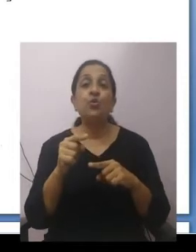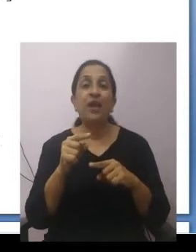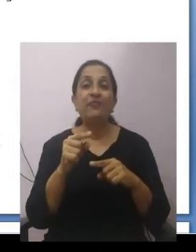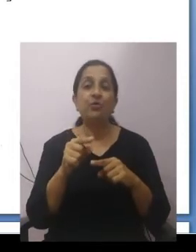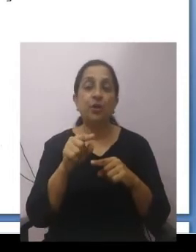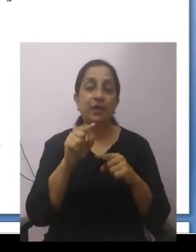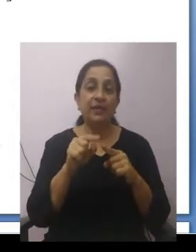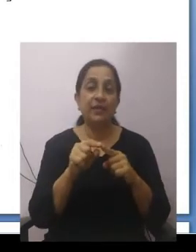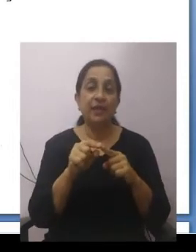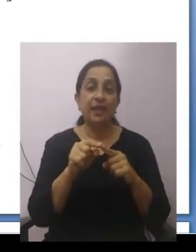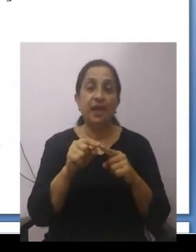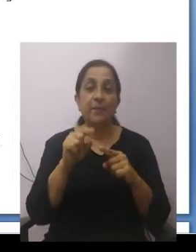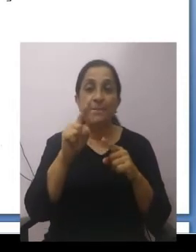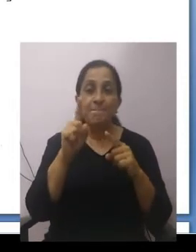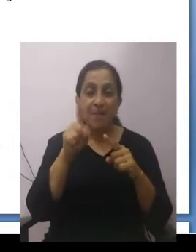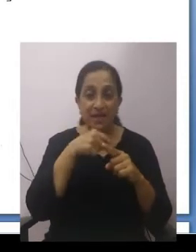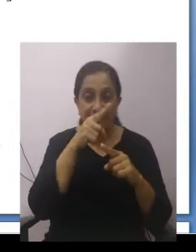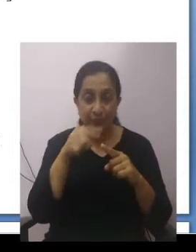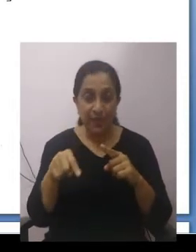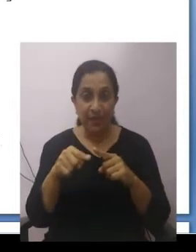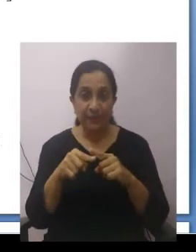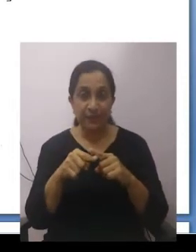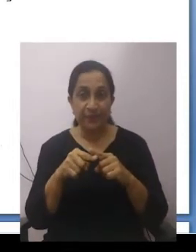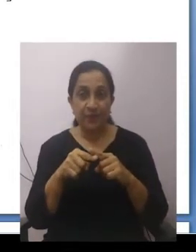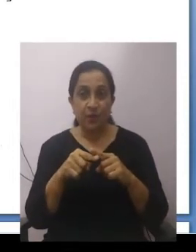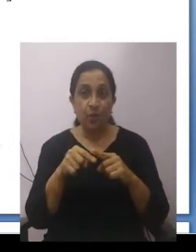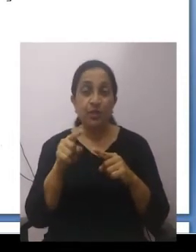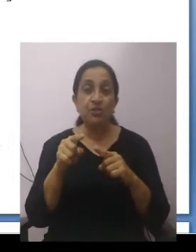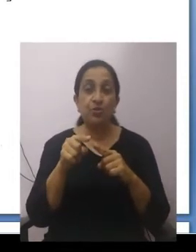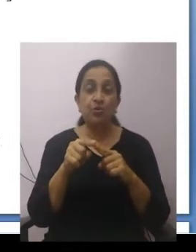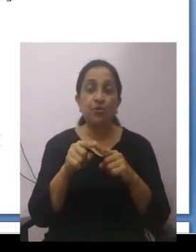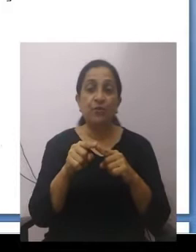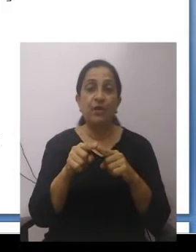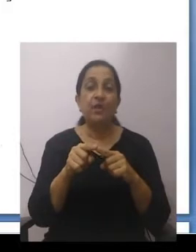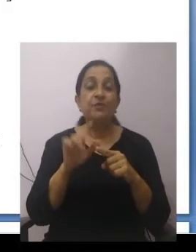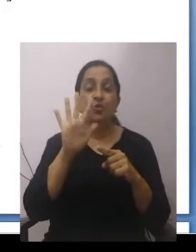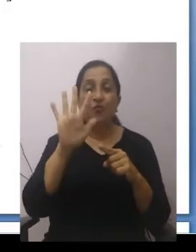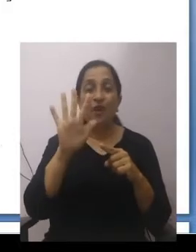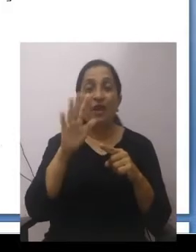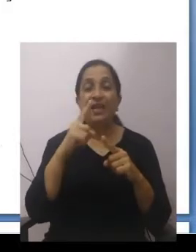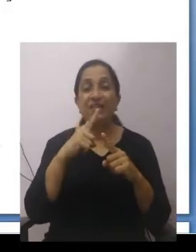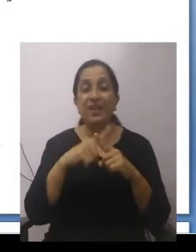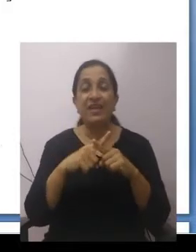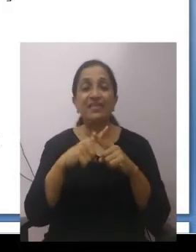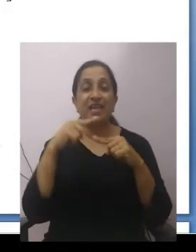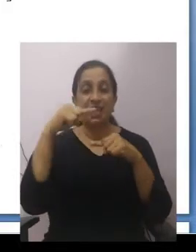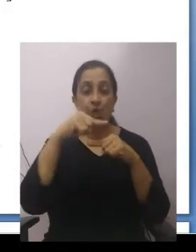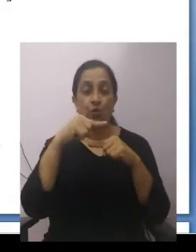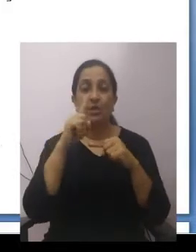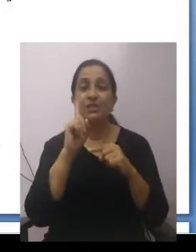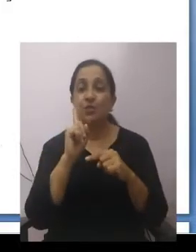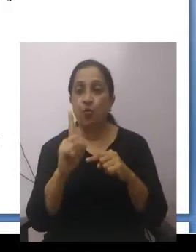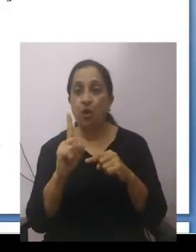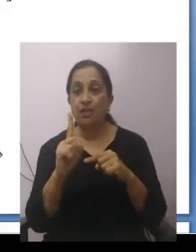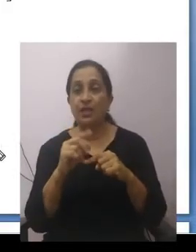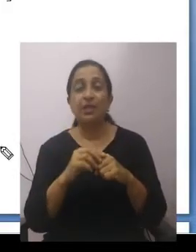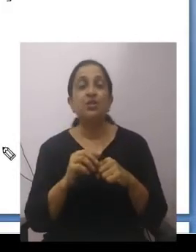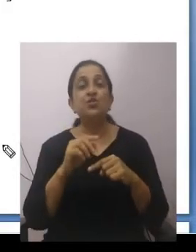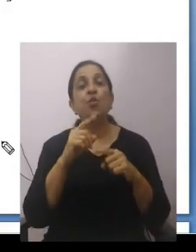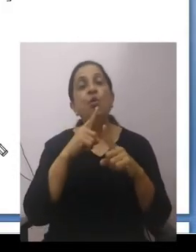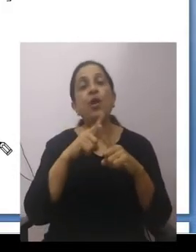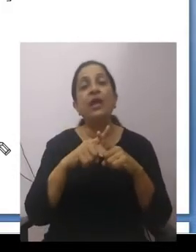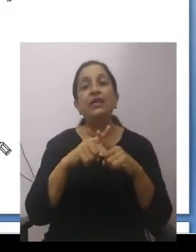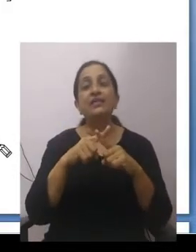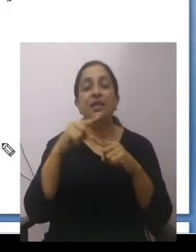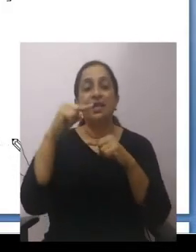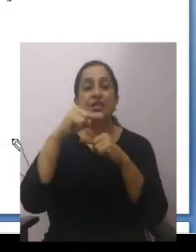means here, if you equate these two, 5x becomes equal to 1. So, you have x equals